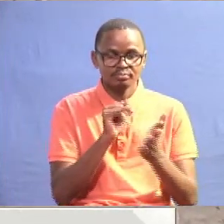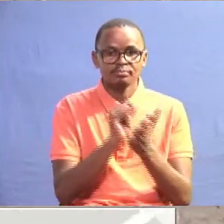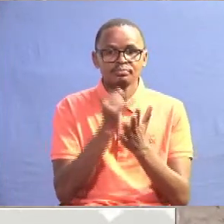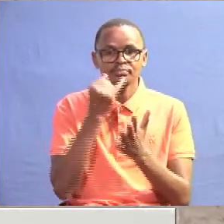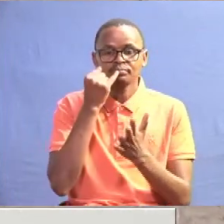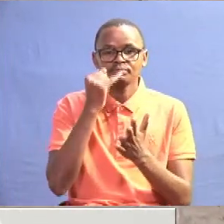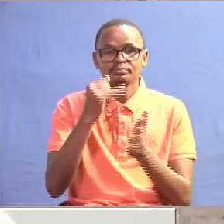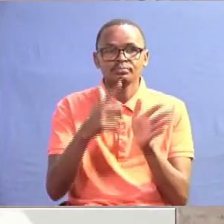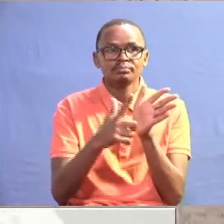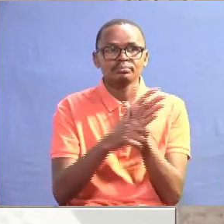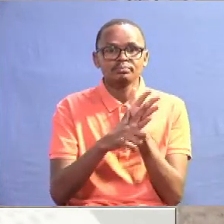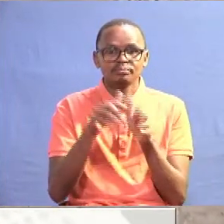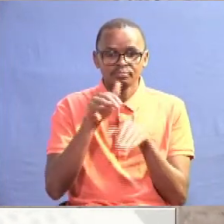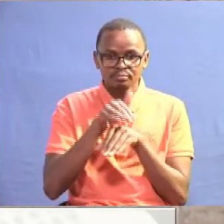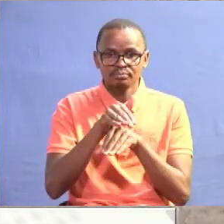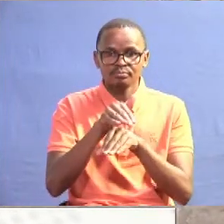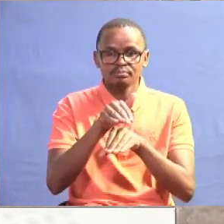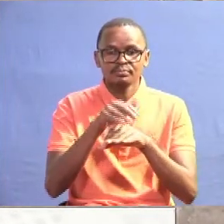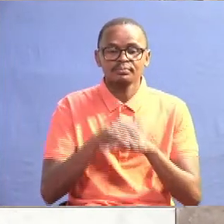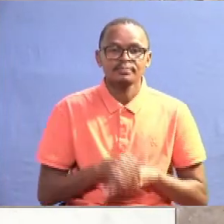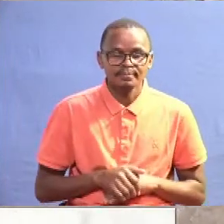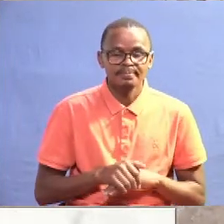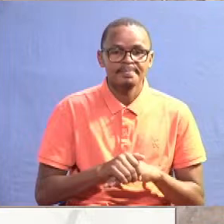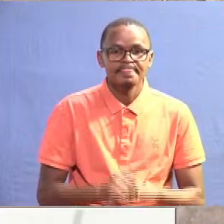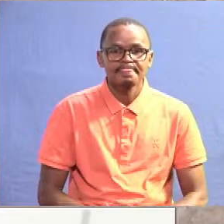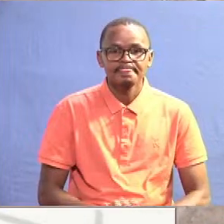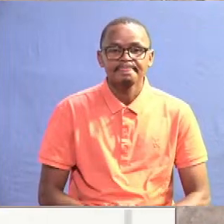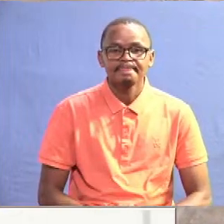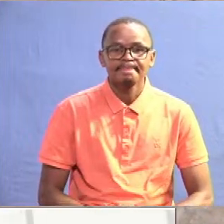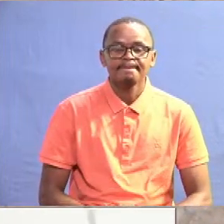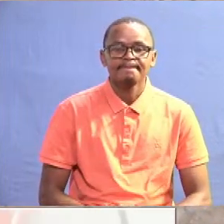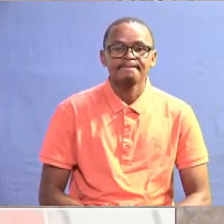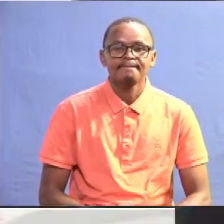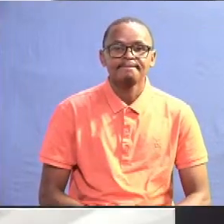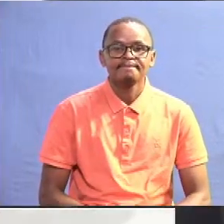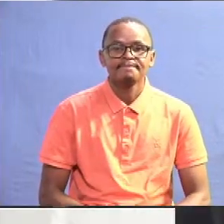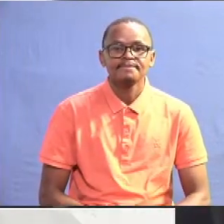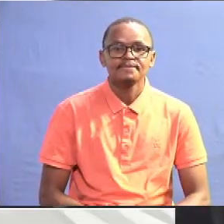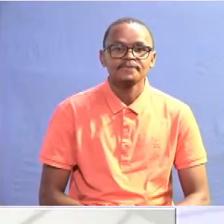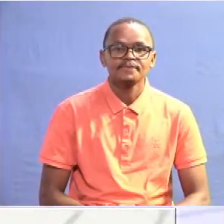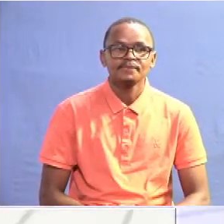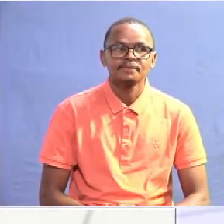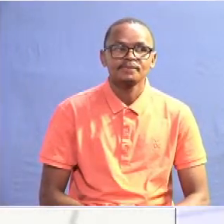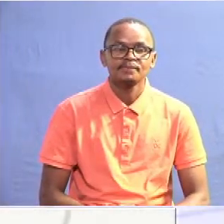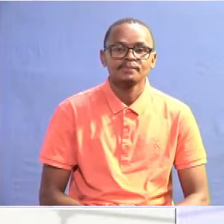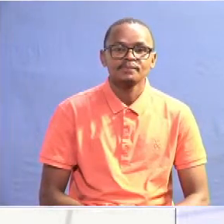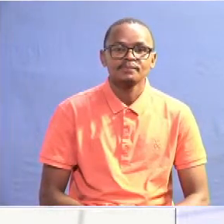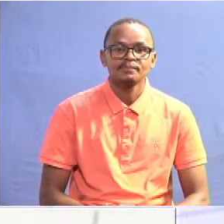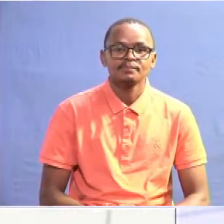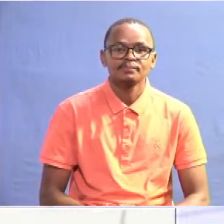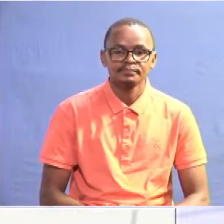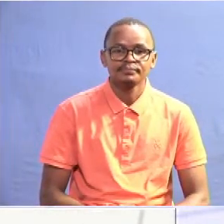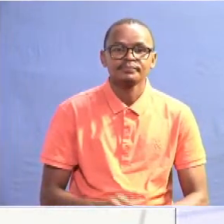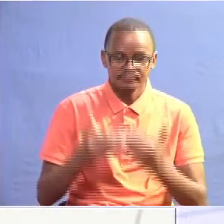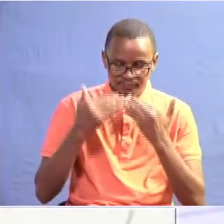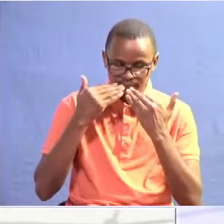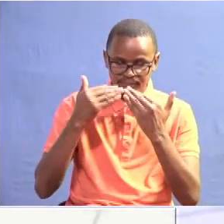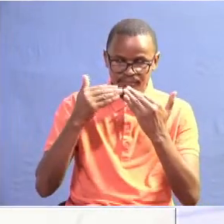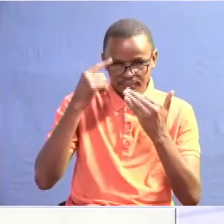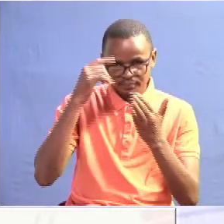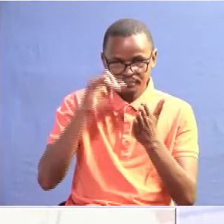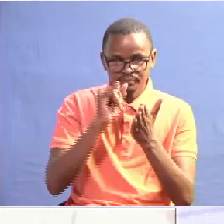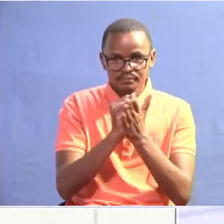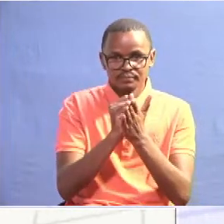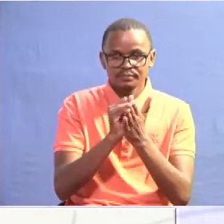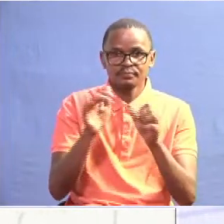is law-abiding. Theo Masharia for KUTV. Right, thank you Theo Masharia for